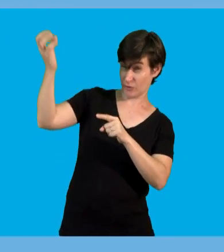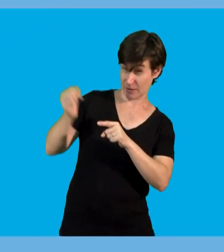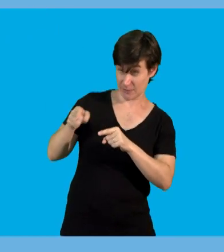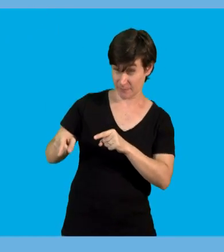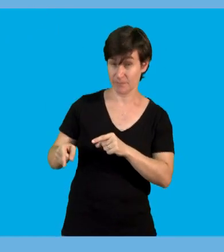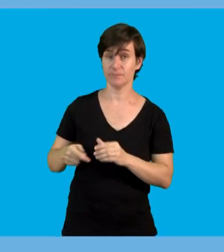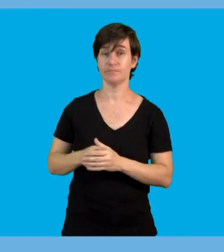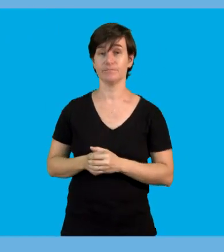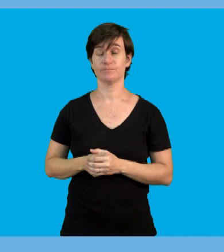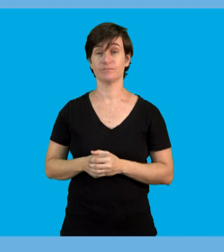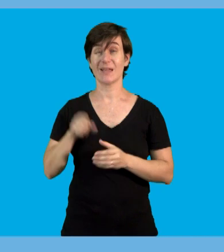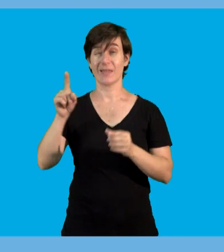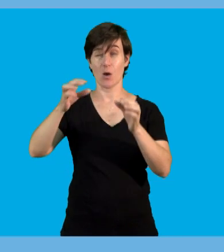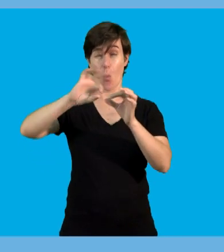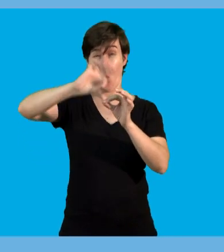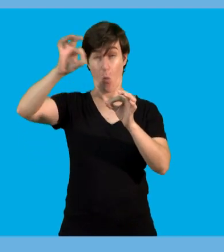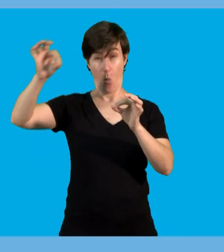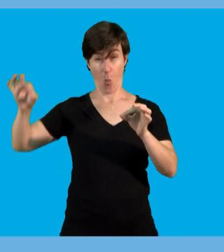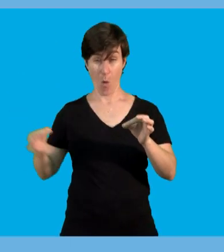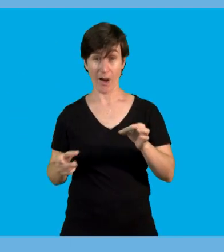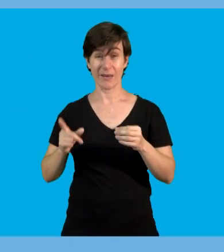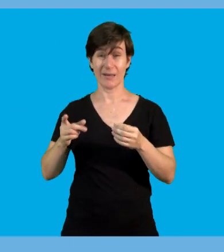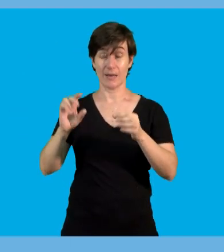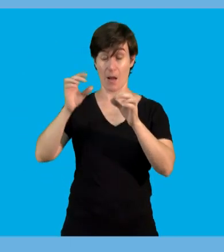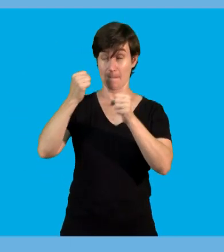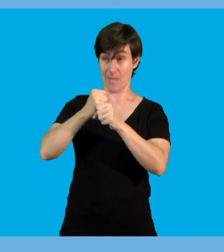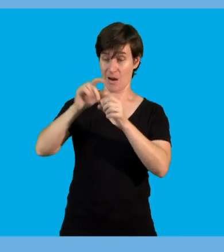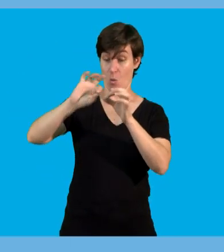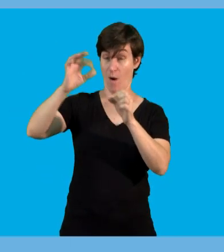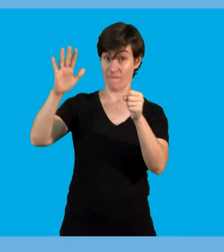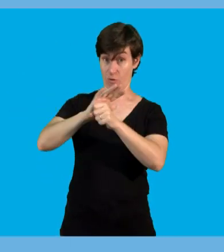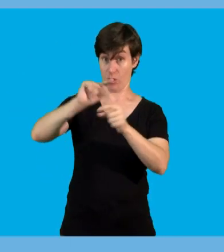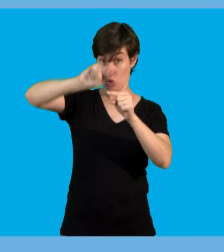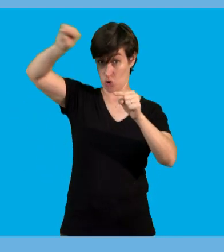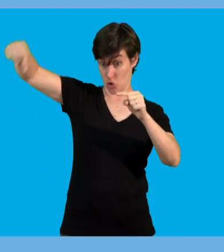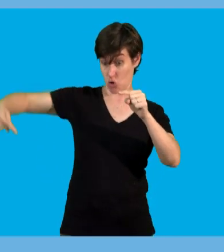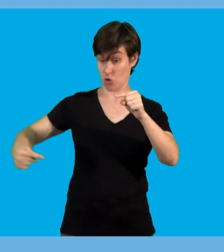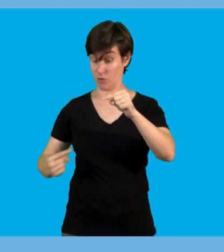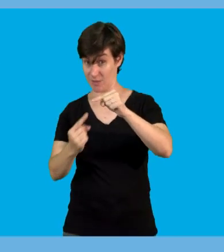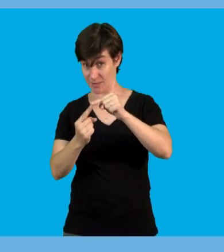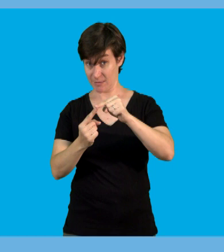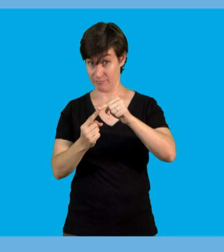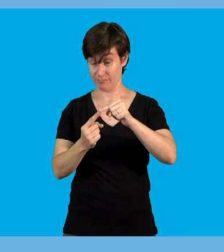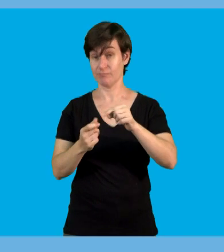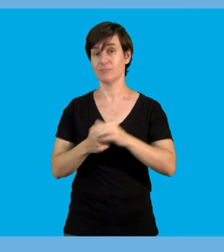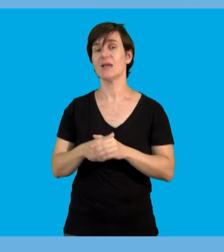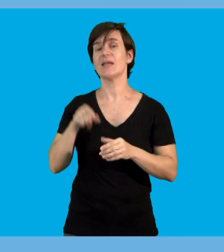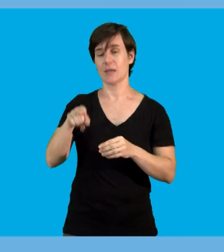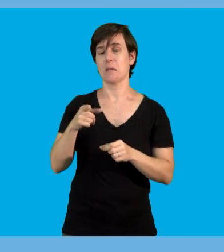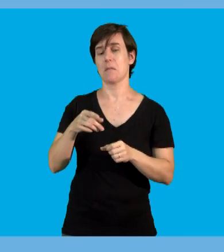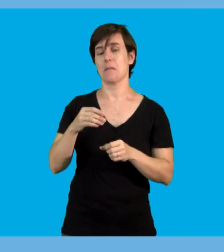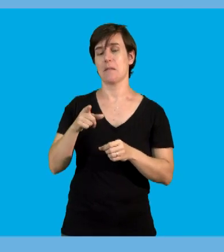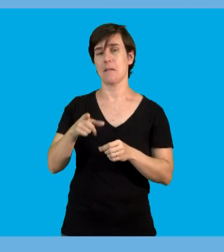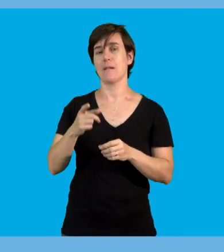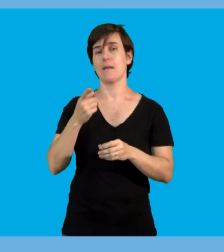the cell. So then the conducting wires are then connected to complete the circuit in which the electrons move, and in